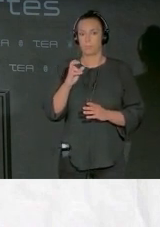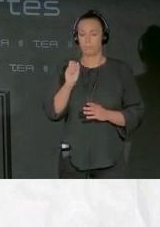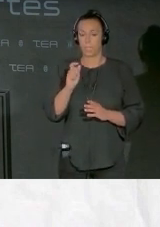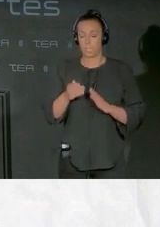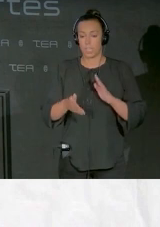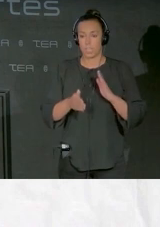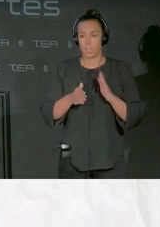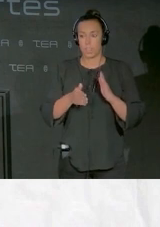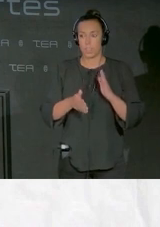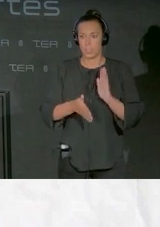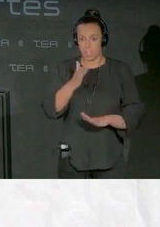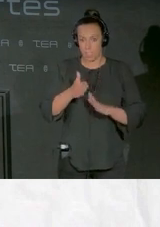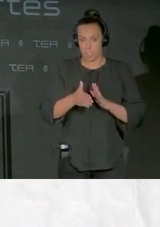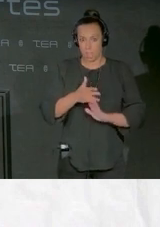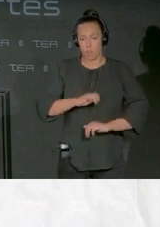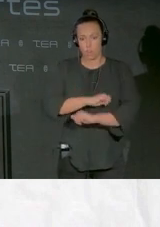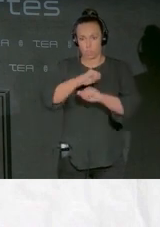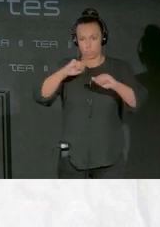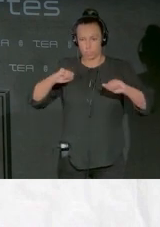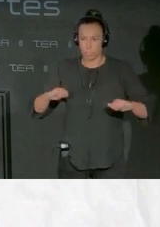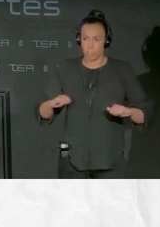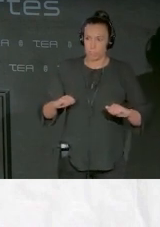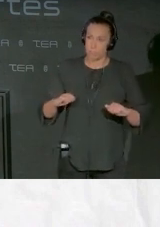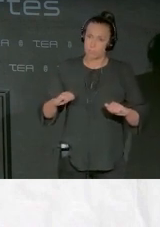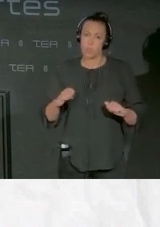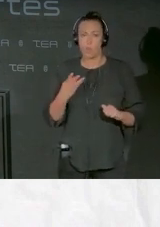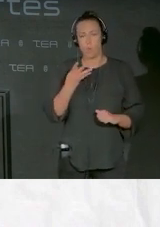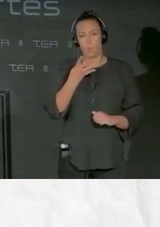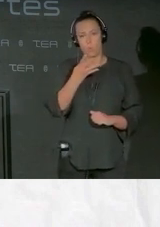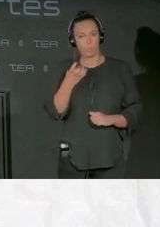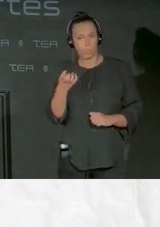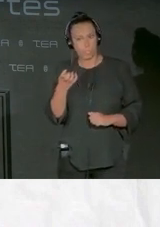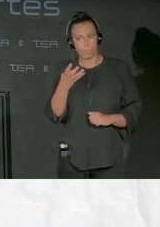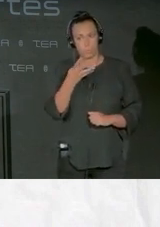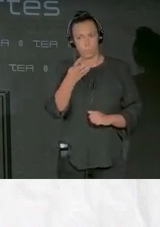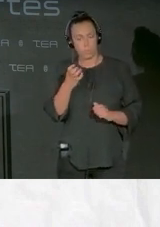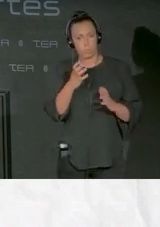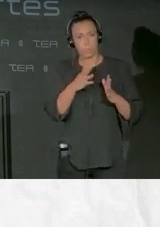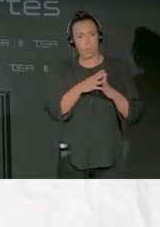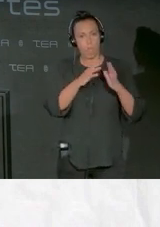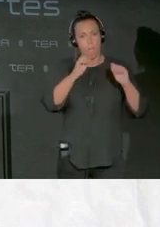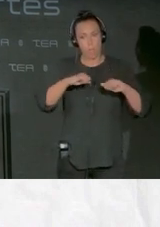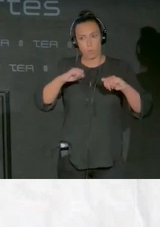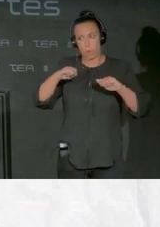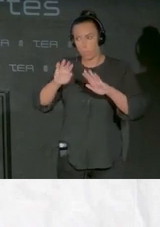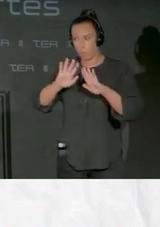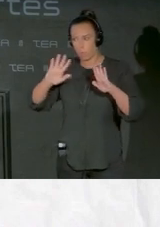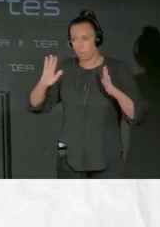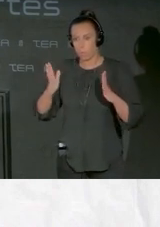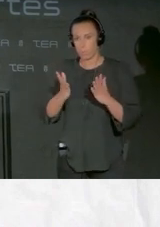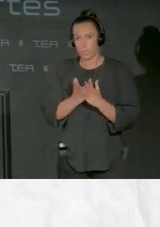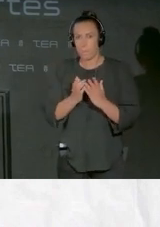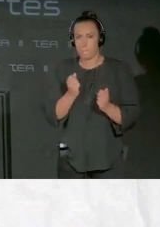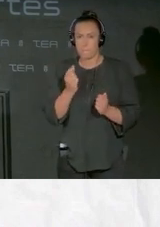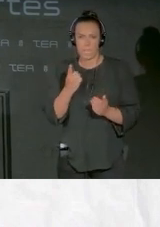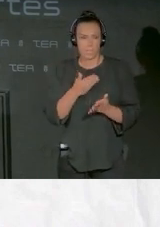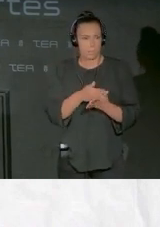2021 globally, representing 35 billion euro. as companies, you know, strategize